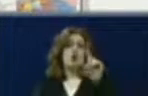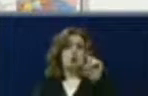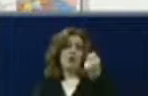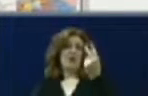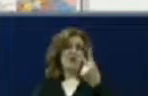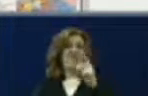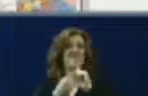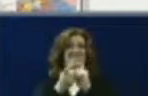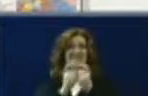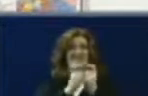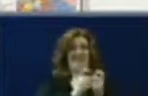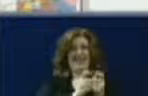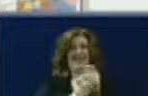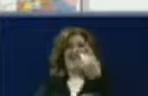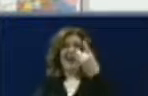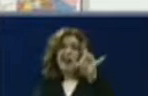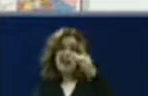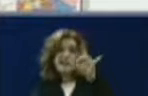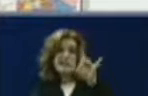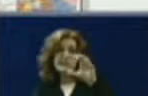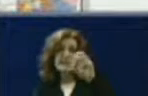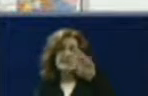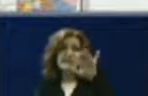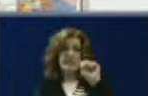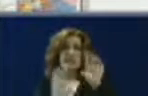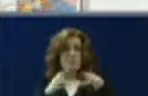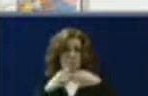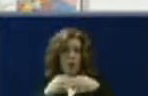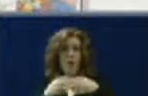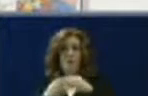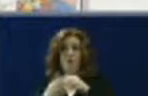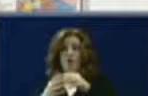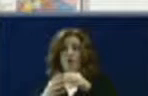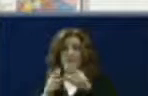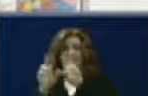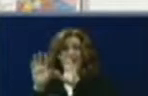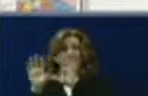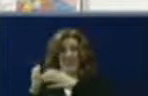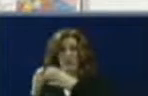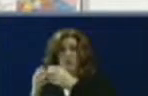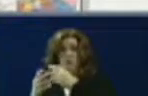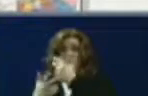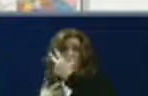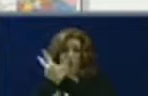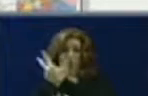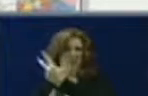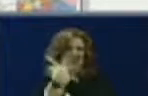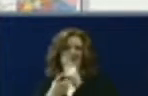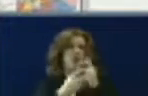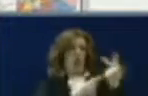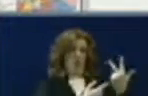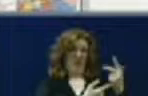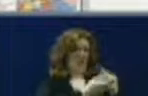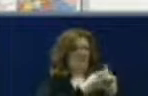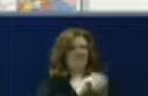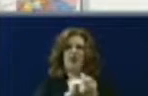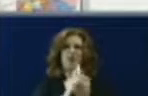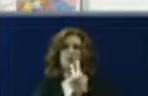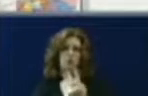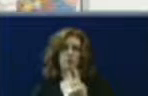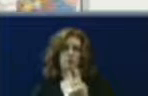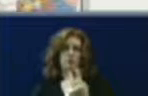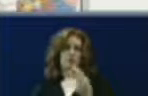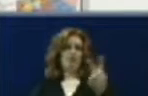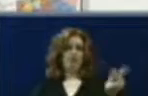18 census blocks from a category 3 to a category 2 based on the students,